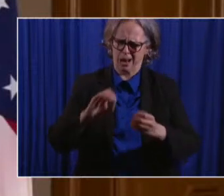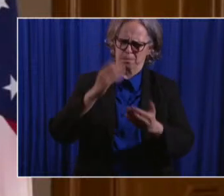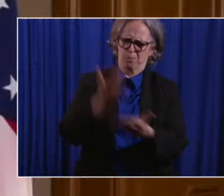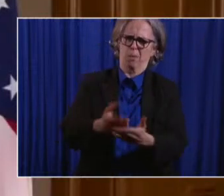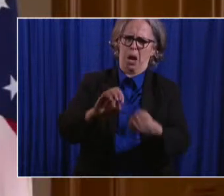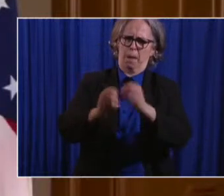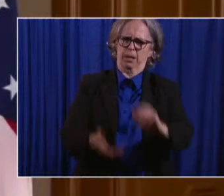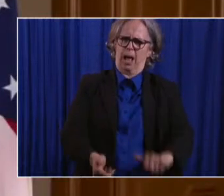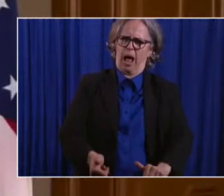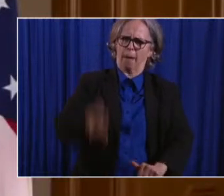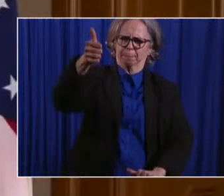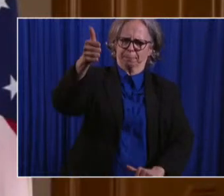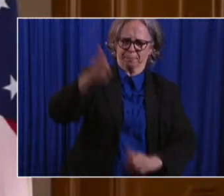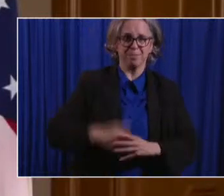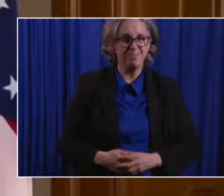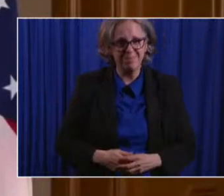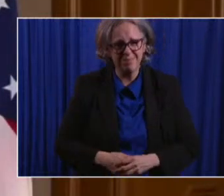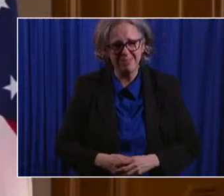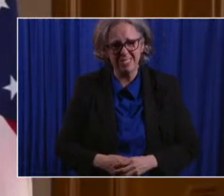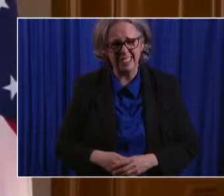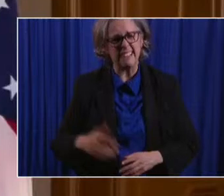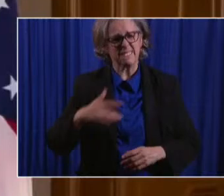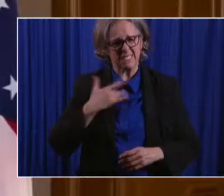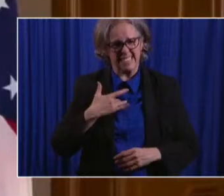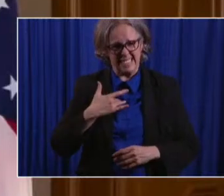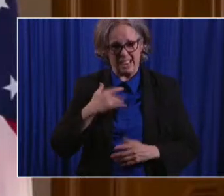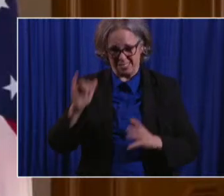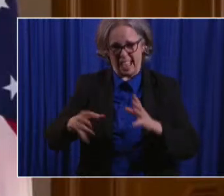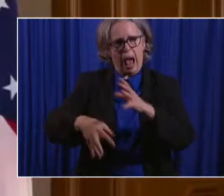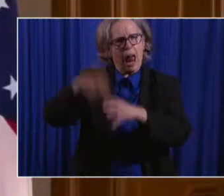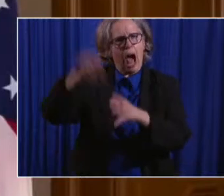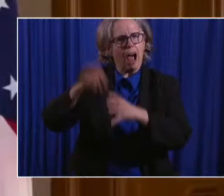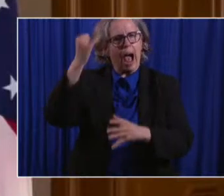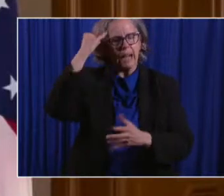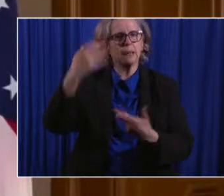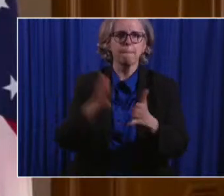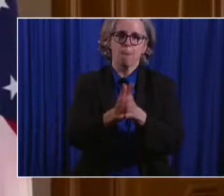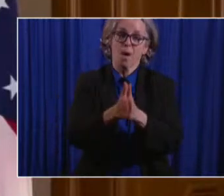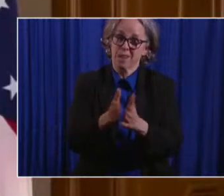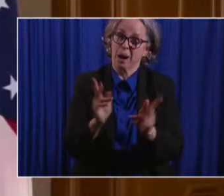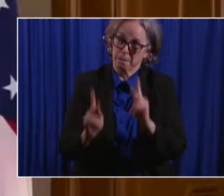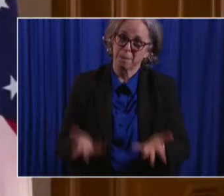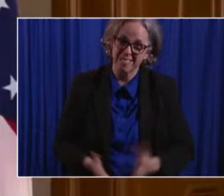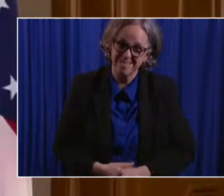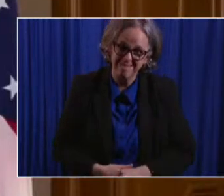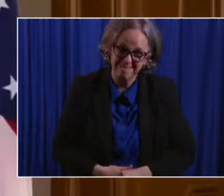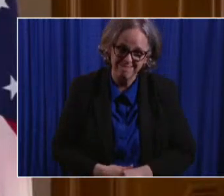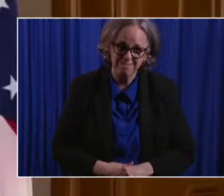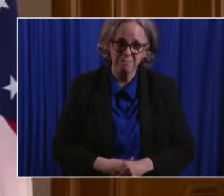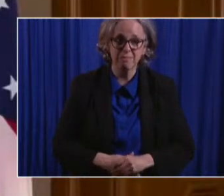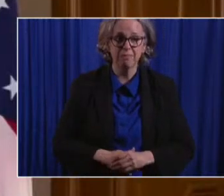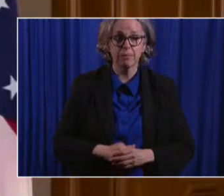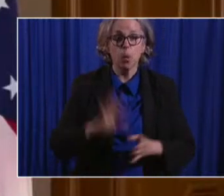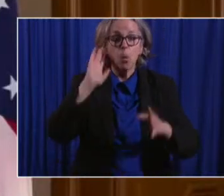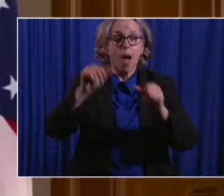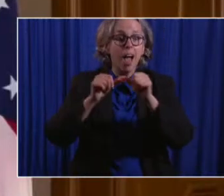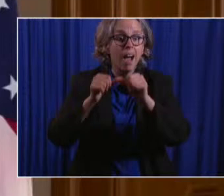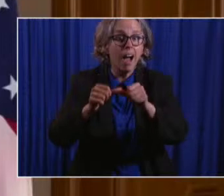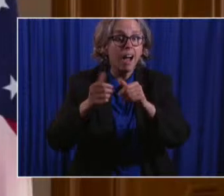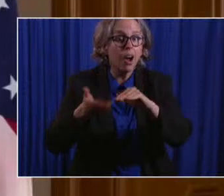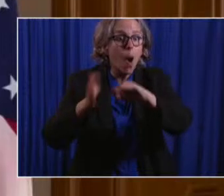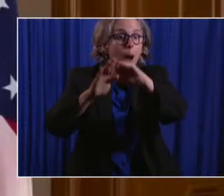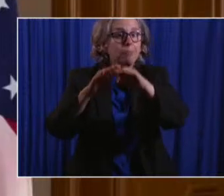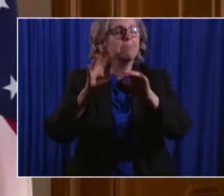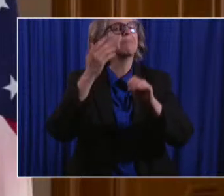results are there. Now, will it continue to go up? Will it continue to be high? I have no